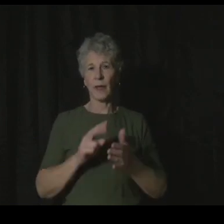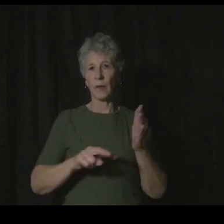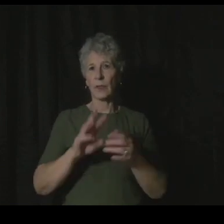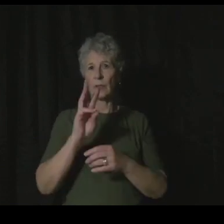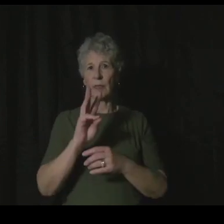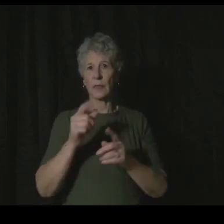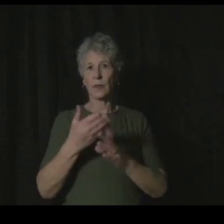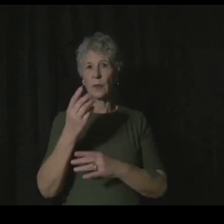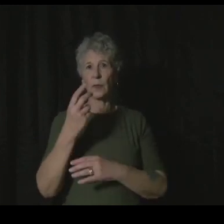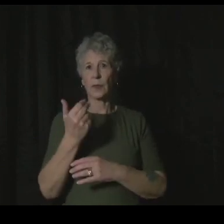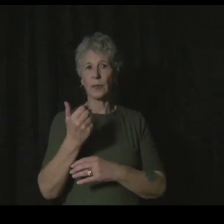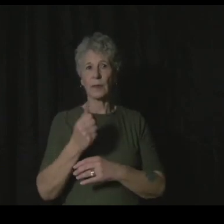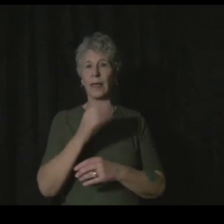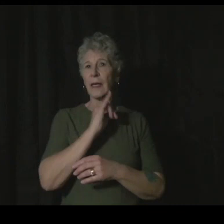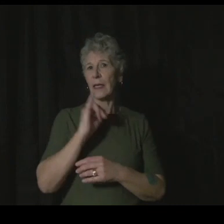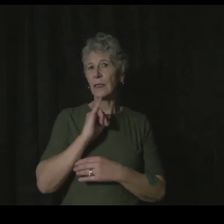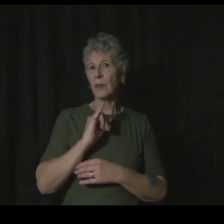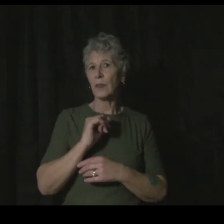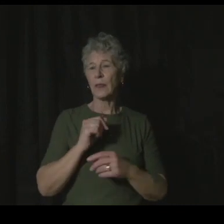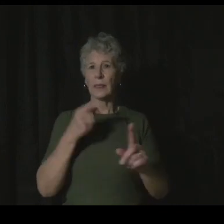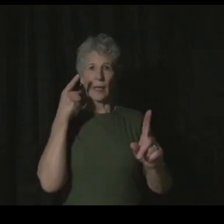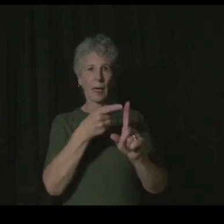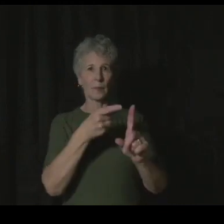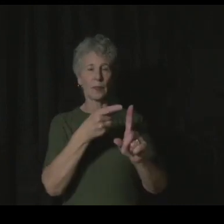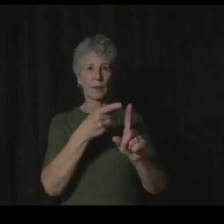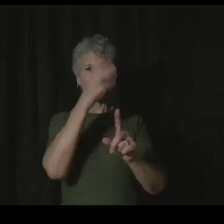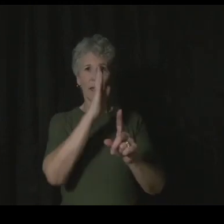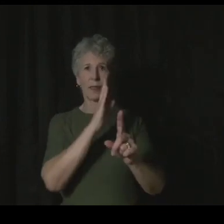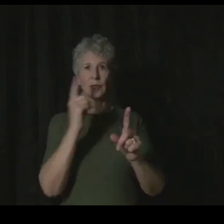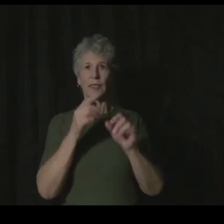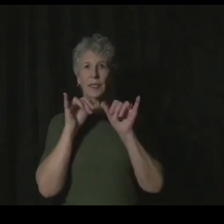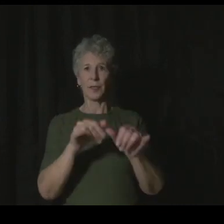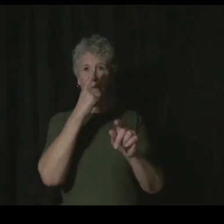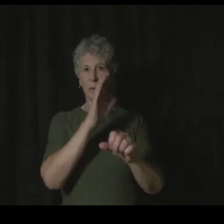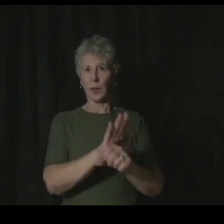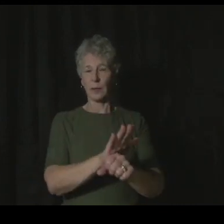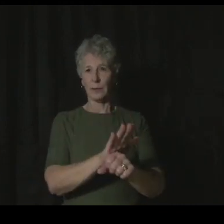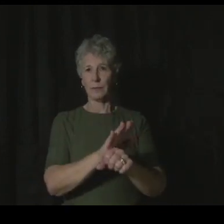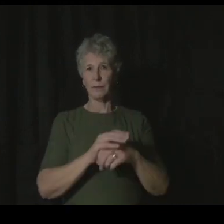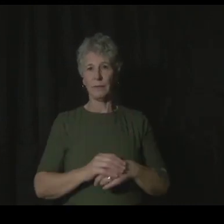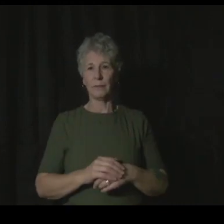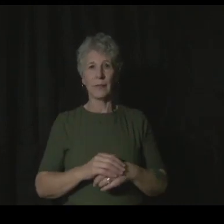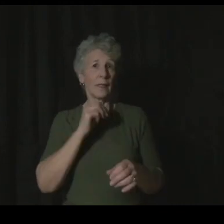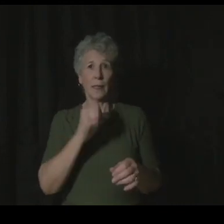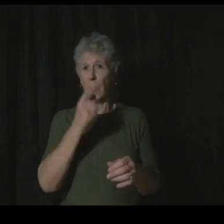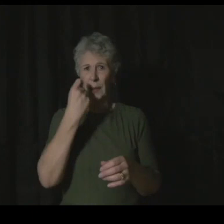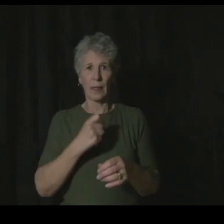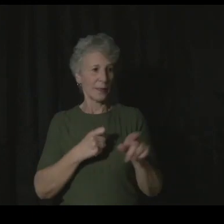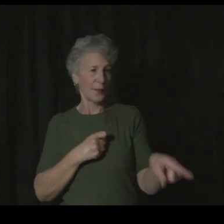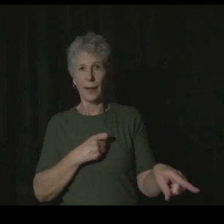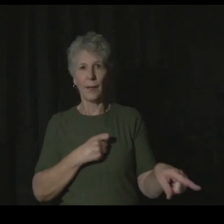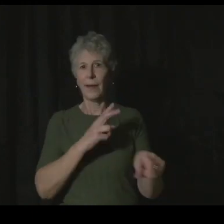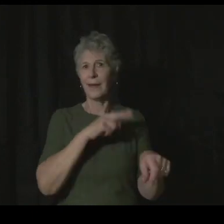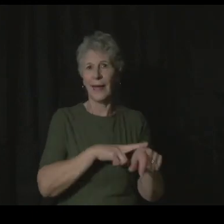13. Israel is the object of God's eternal promises, not because of their